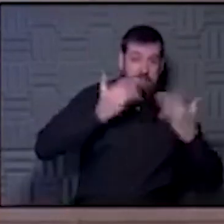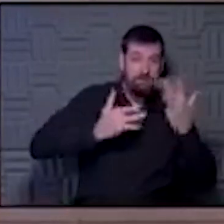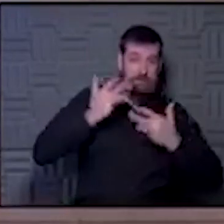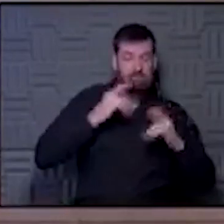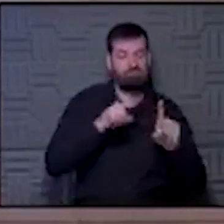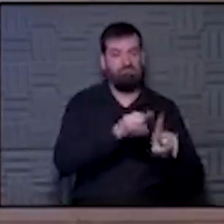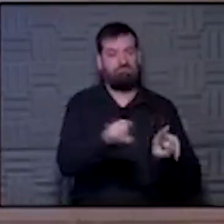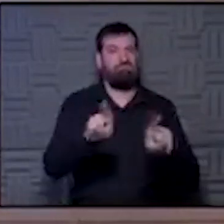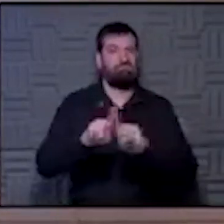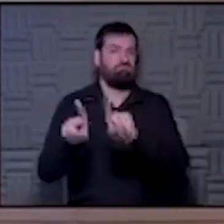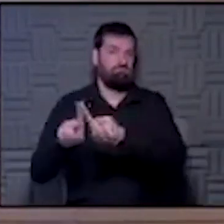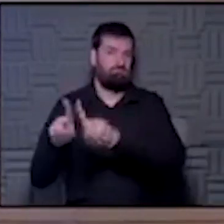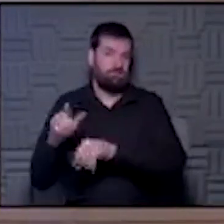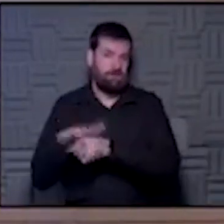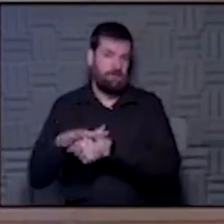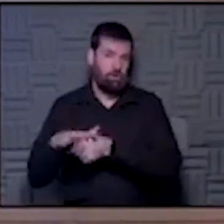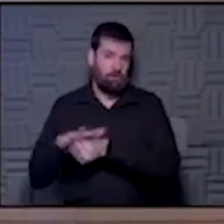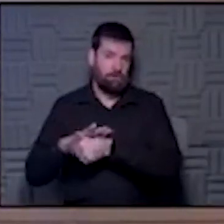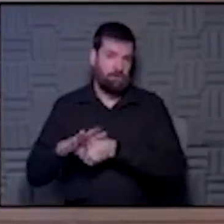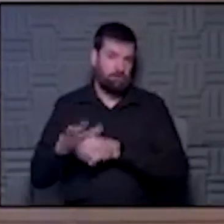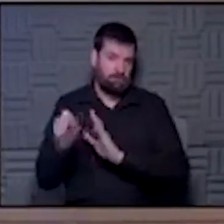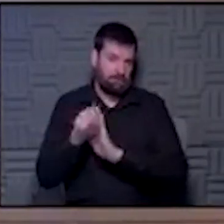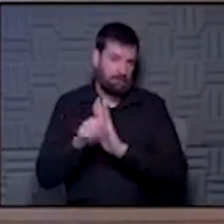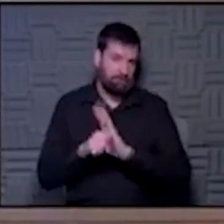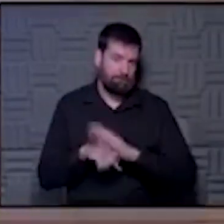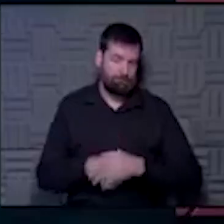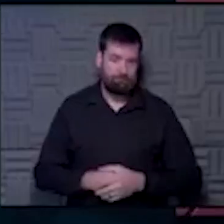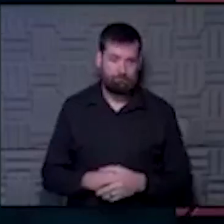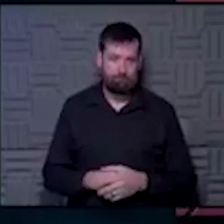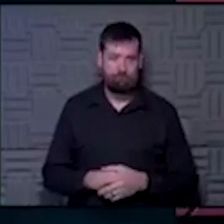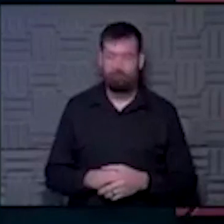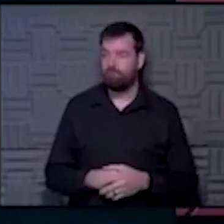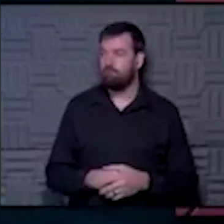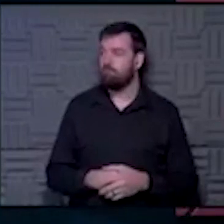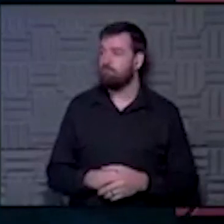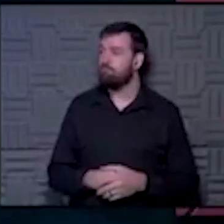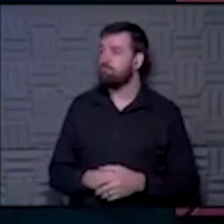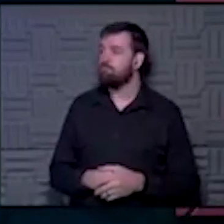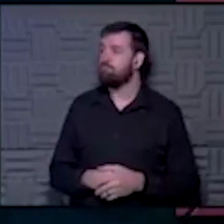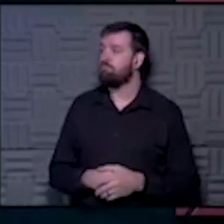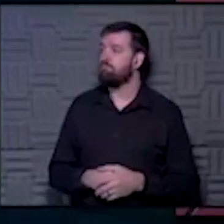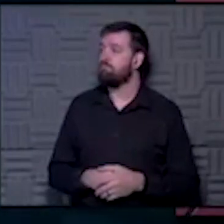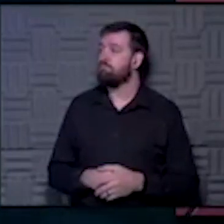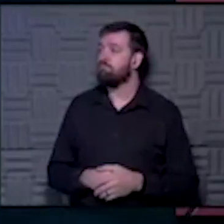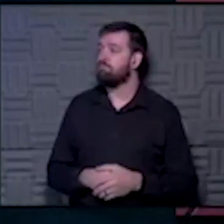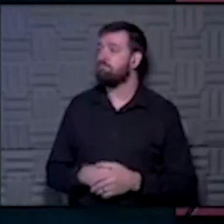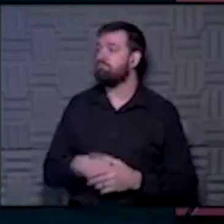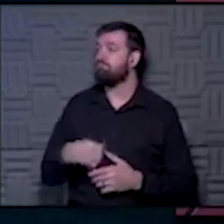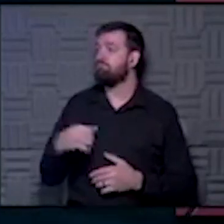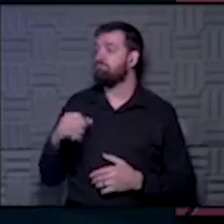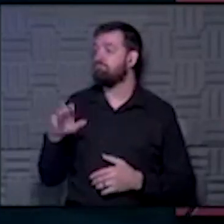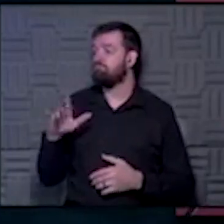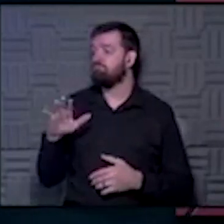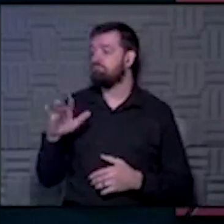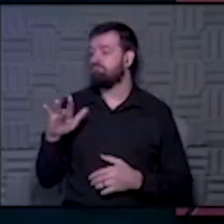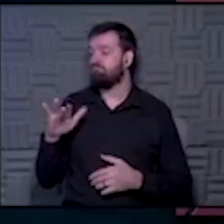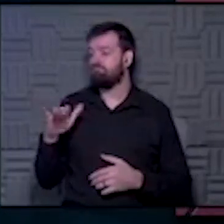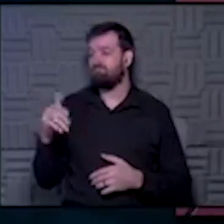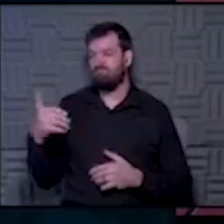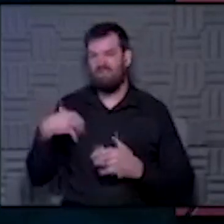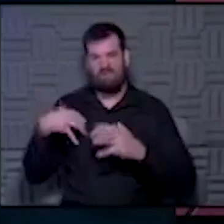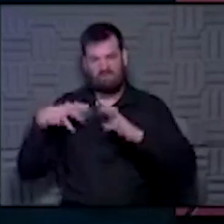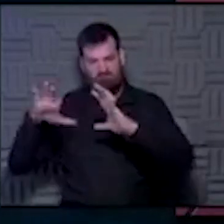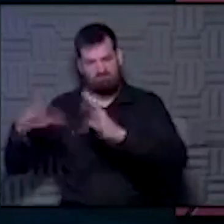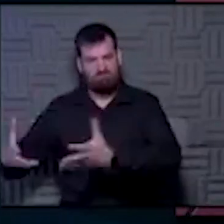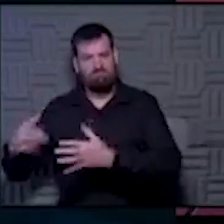different areas of the state and region. On the front of having a pool